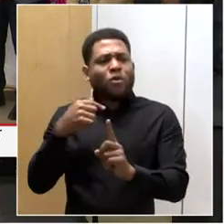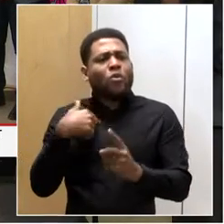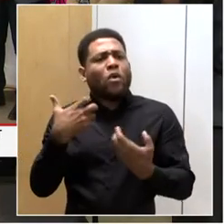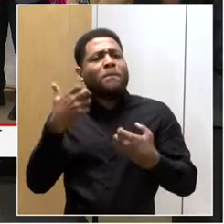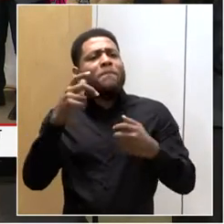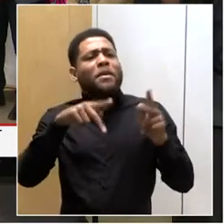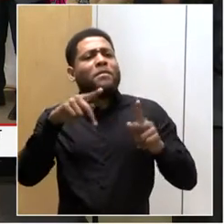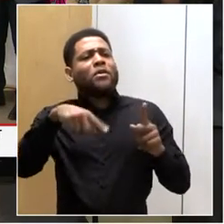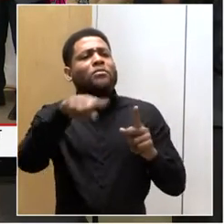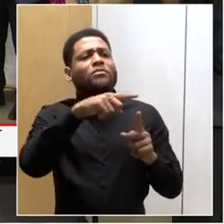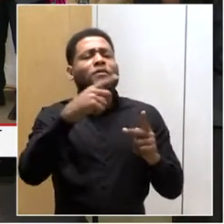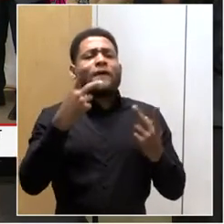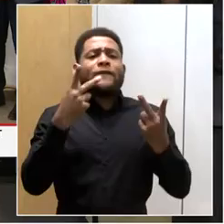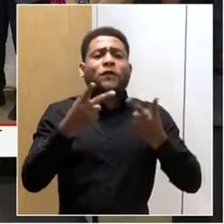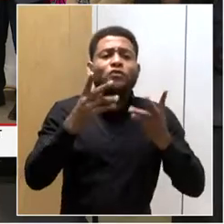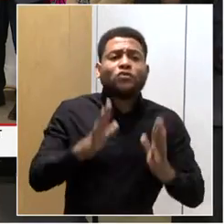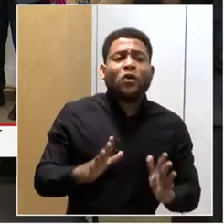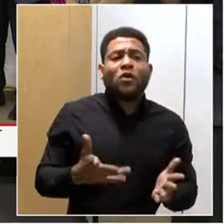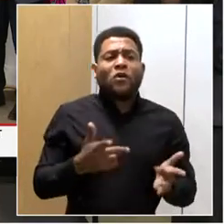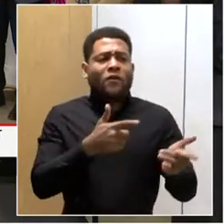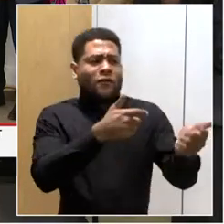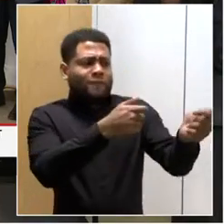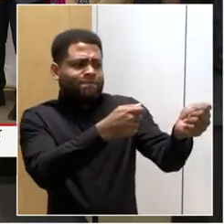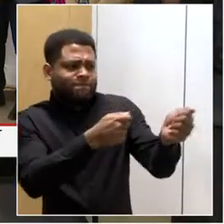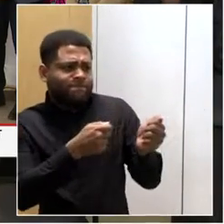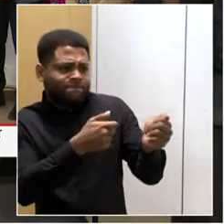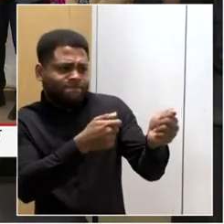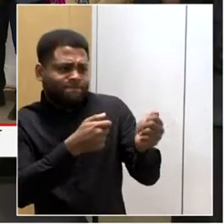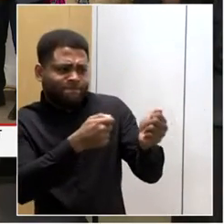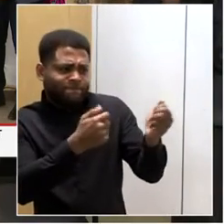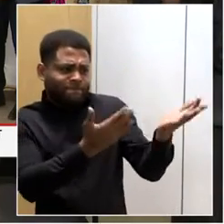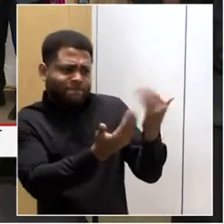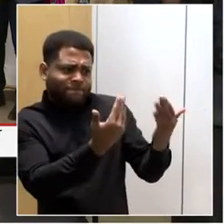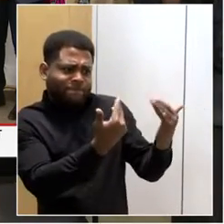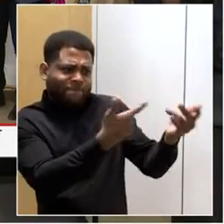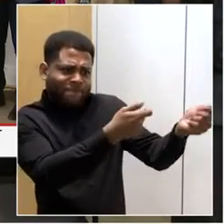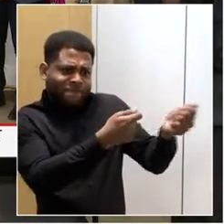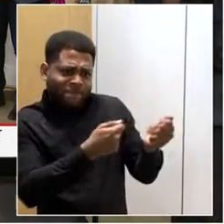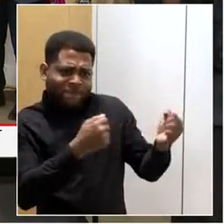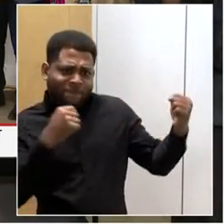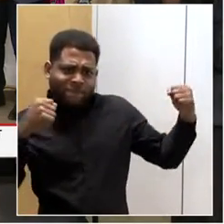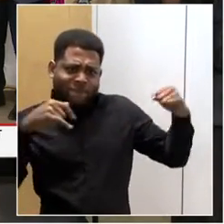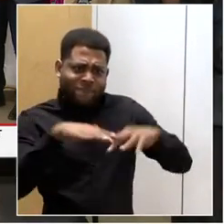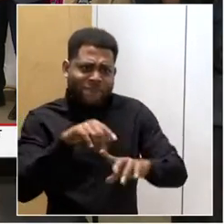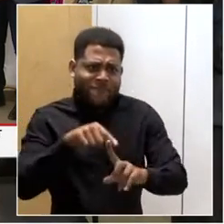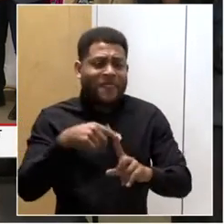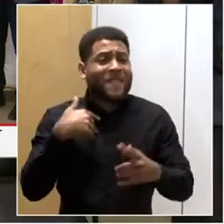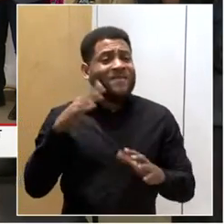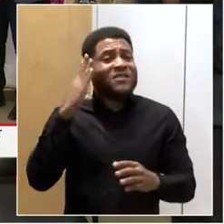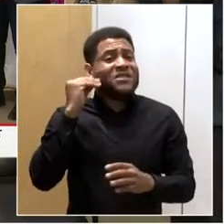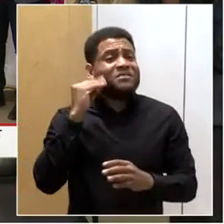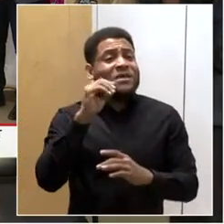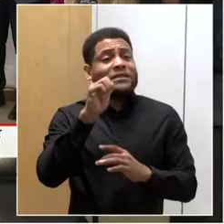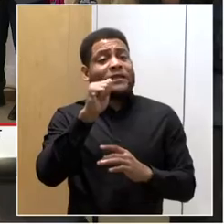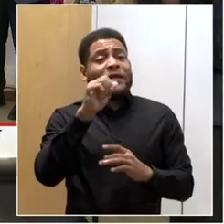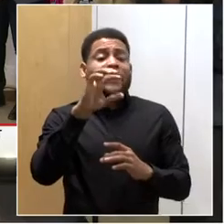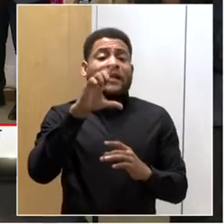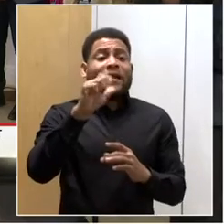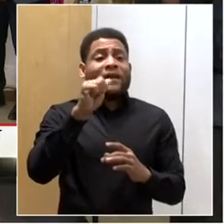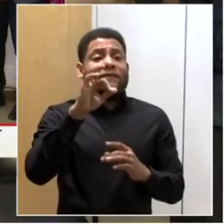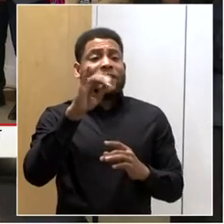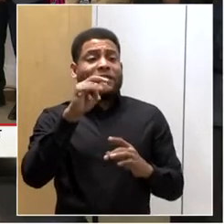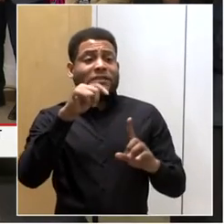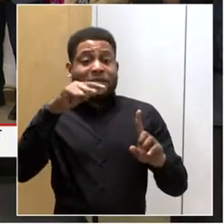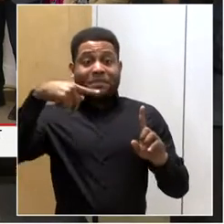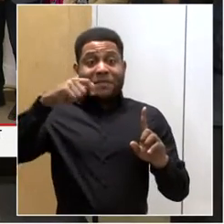the downtown. And I've often stood there at the edge of Lafayette Park and looked up and watched tourists looking up.